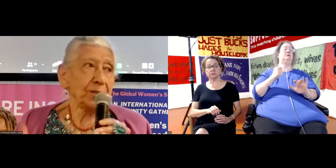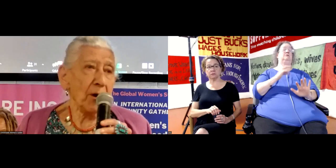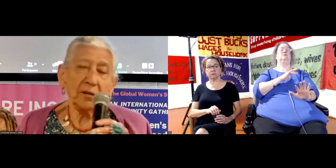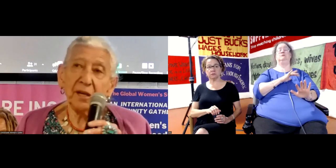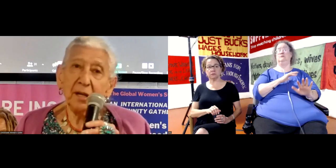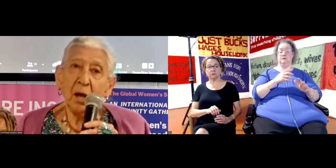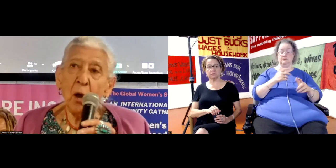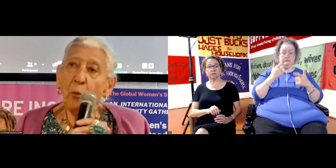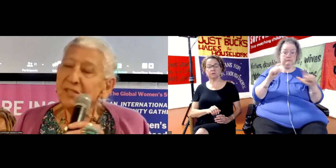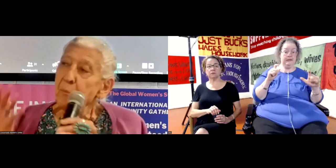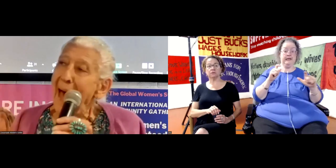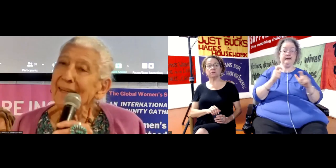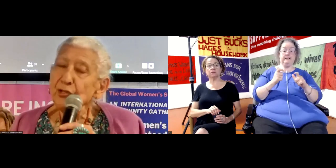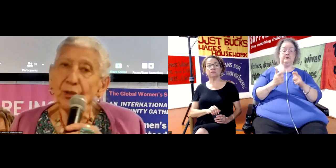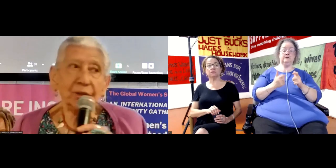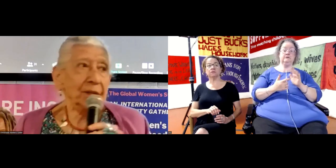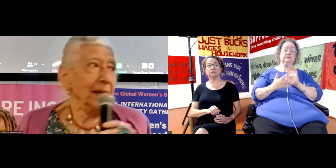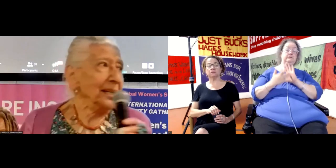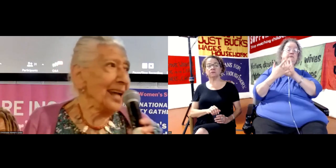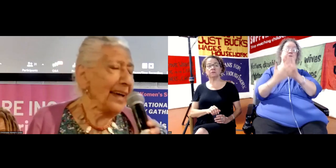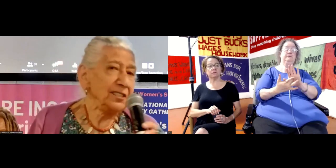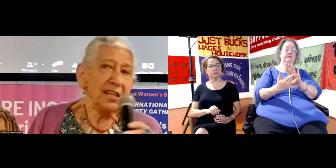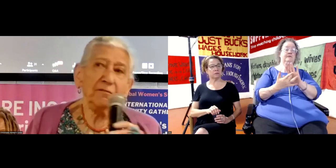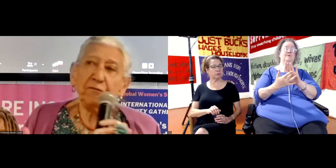of autonomy was Bandung in